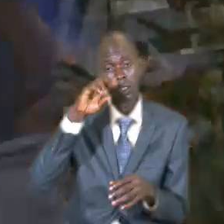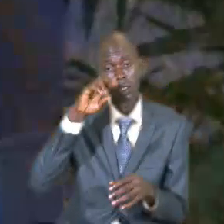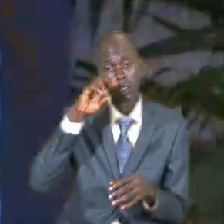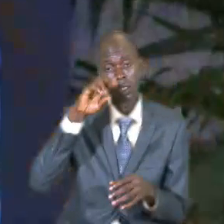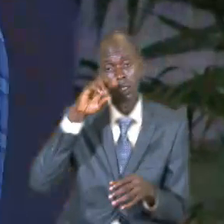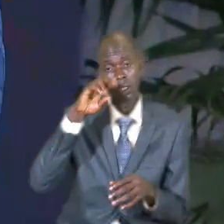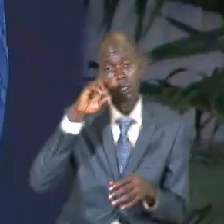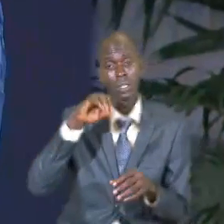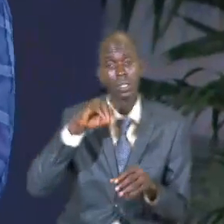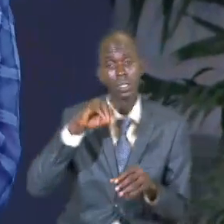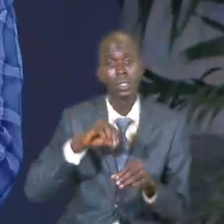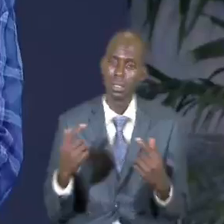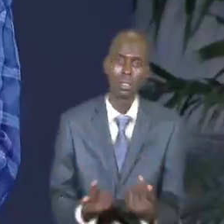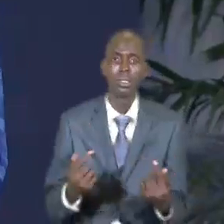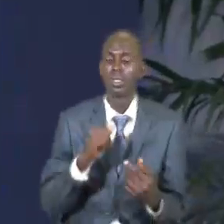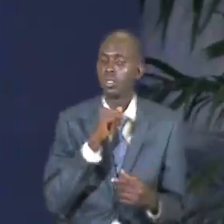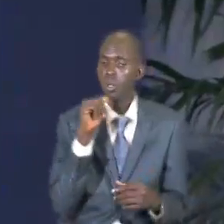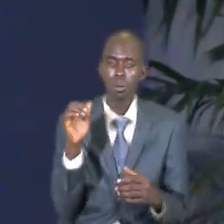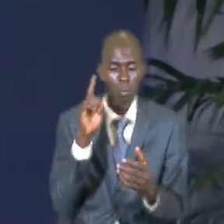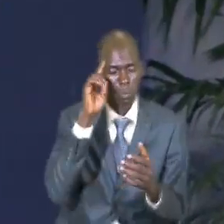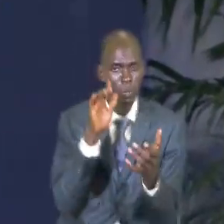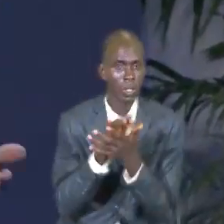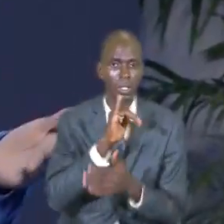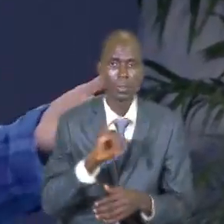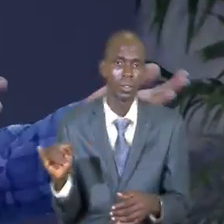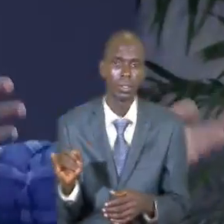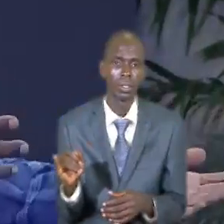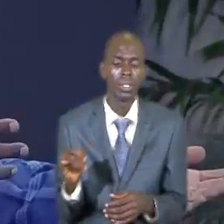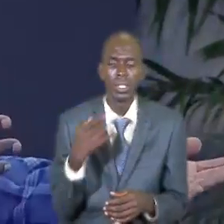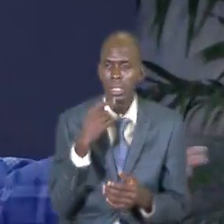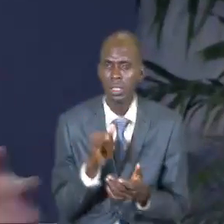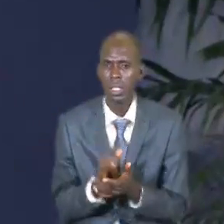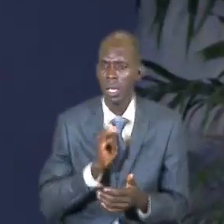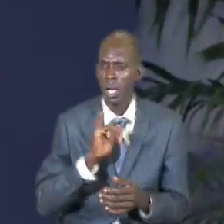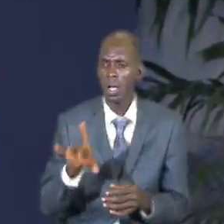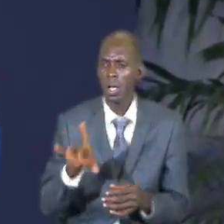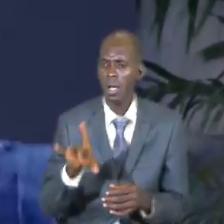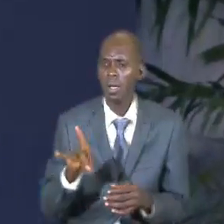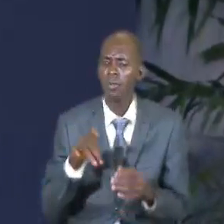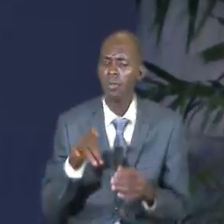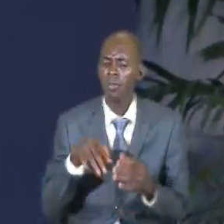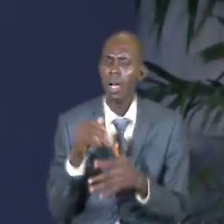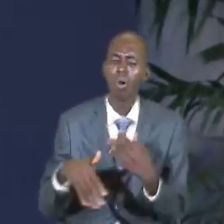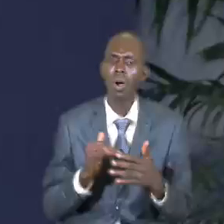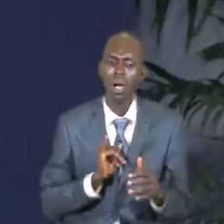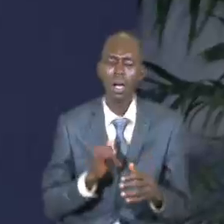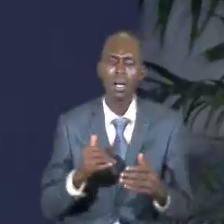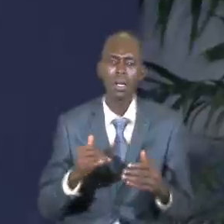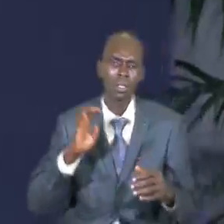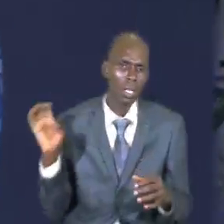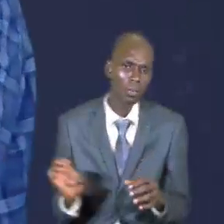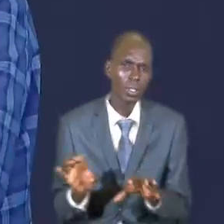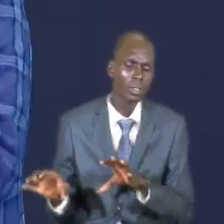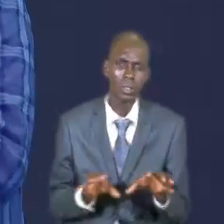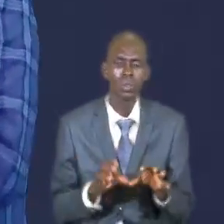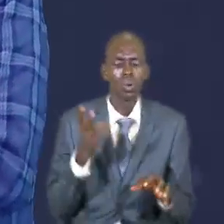was intelligent. He said, I discovered everything I called intelligence, I was totally ignorant. He said,